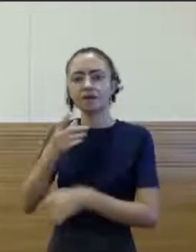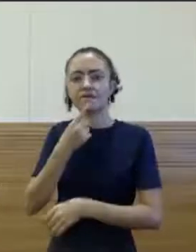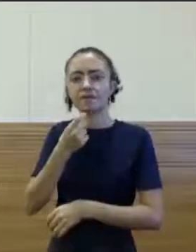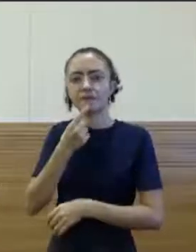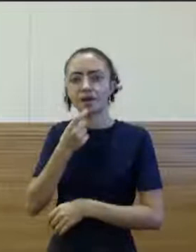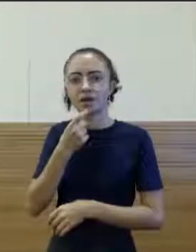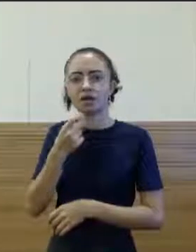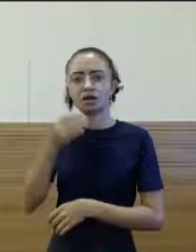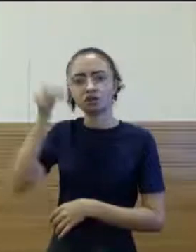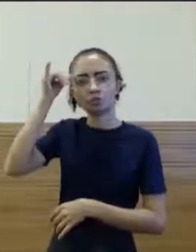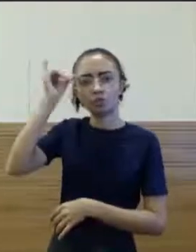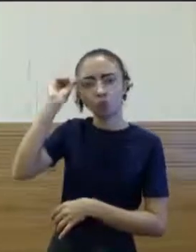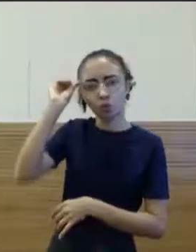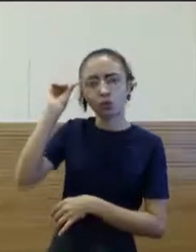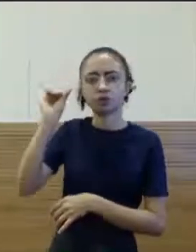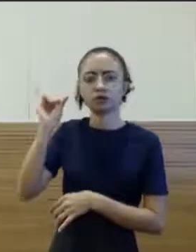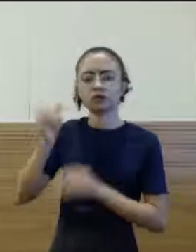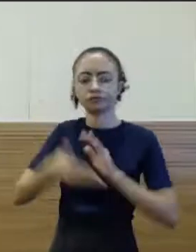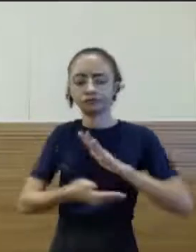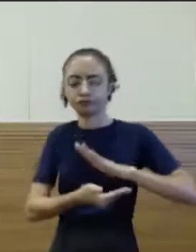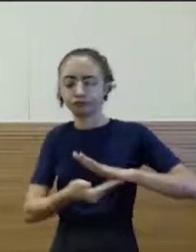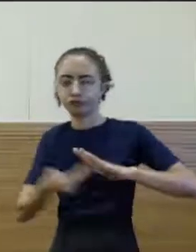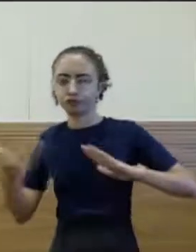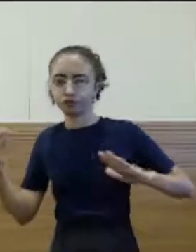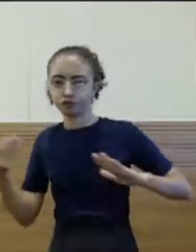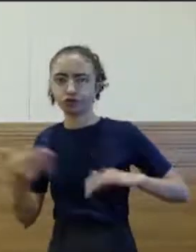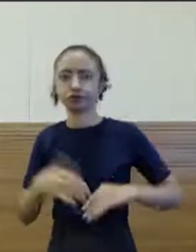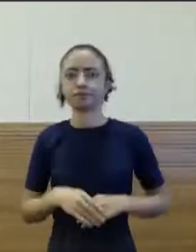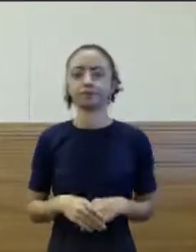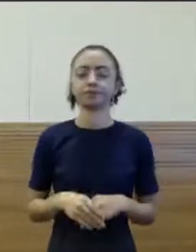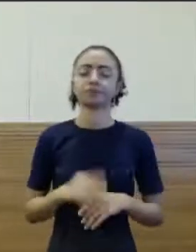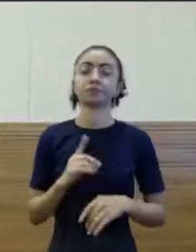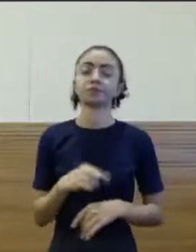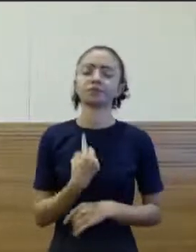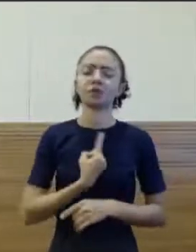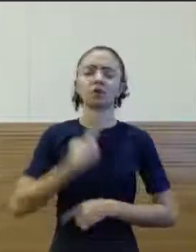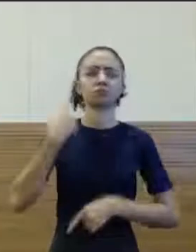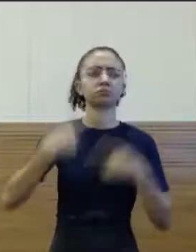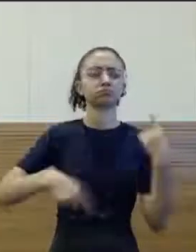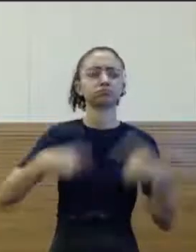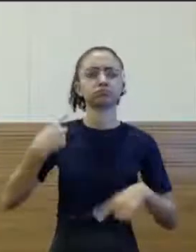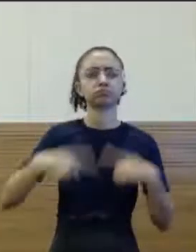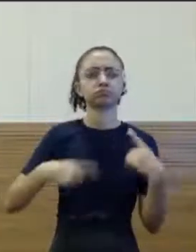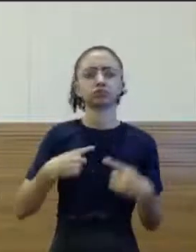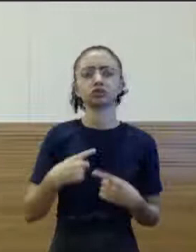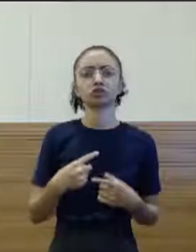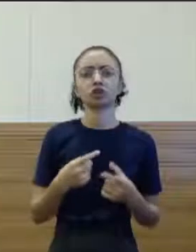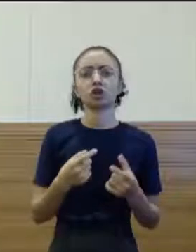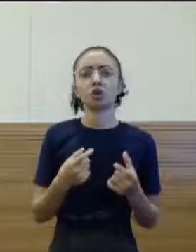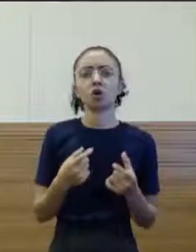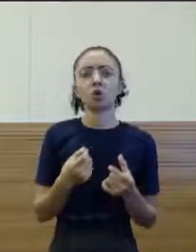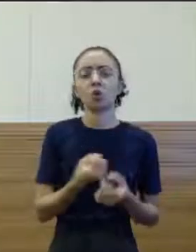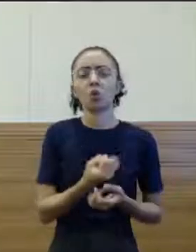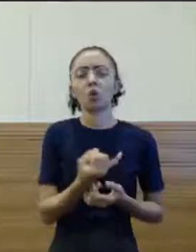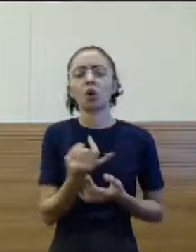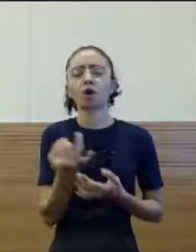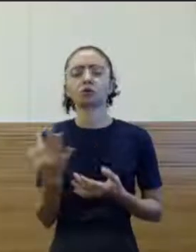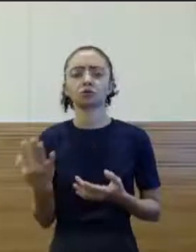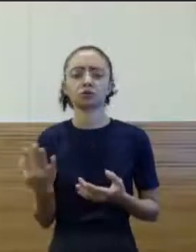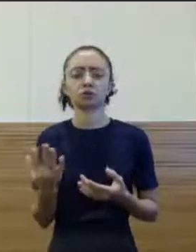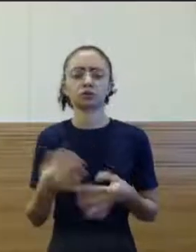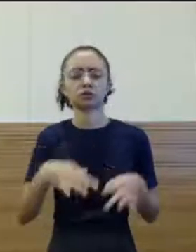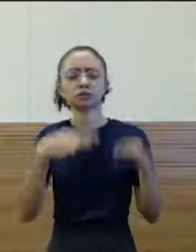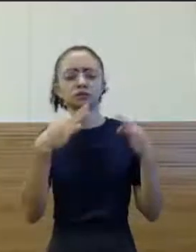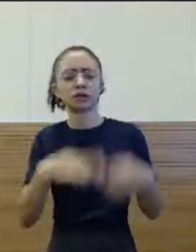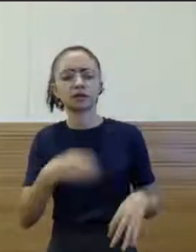meat. In those days, we have been discussing the amount that we